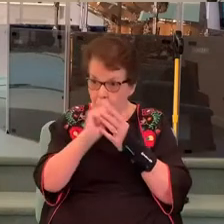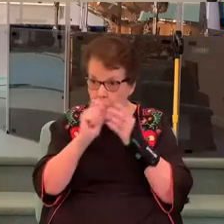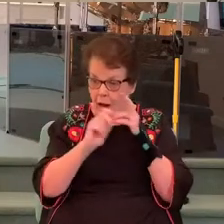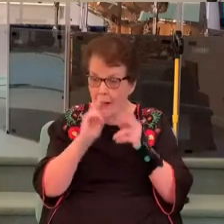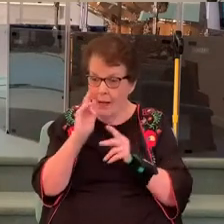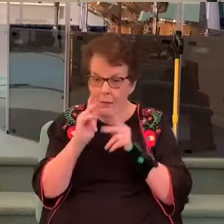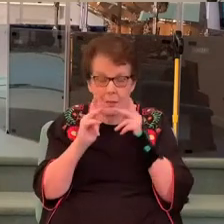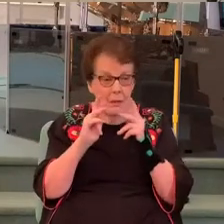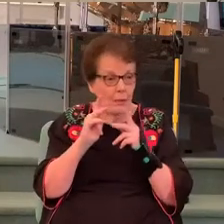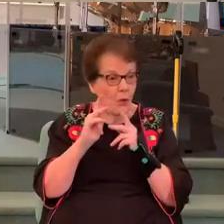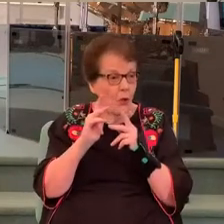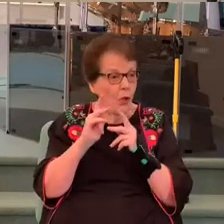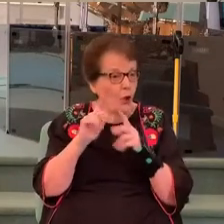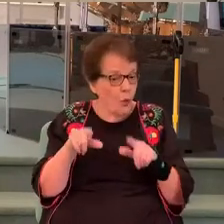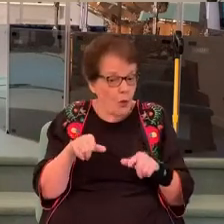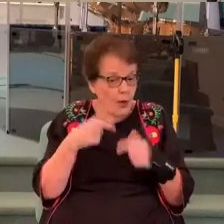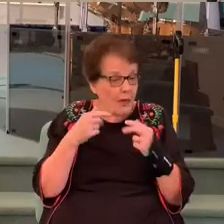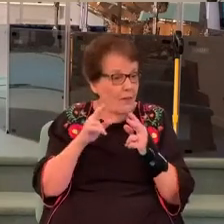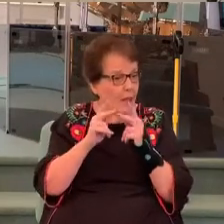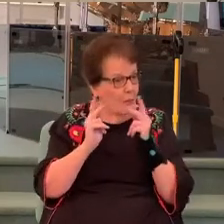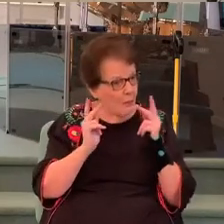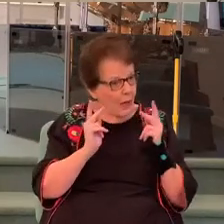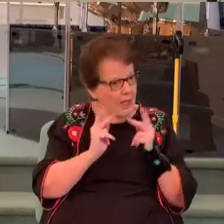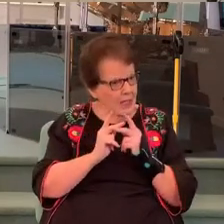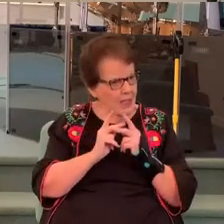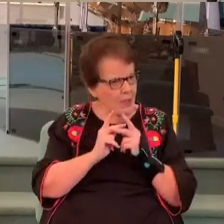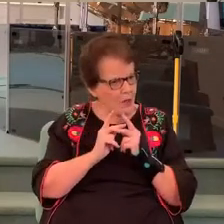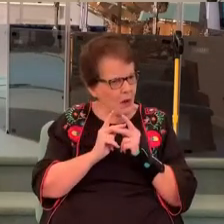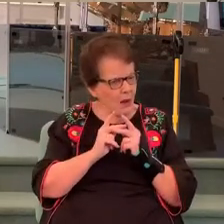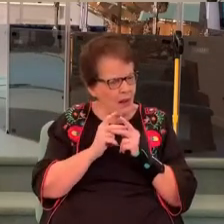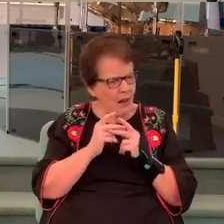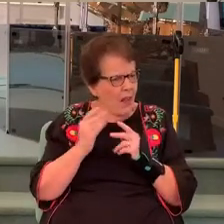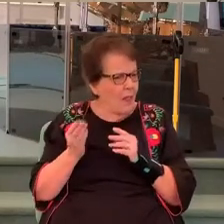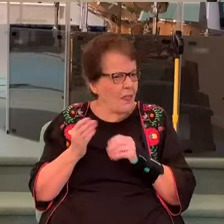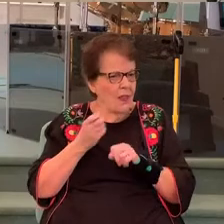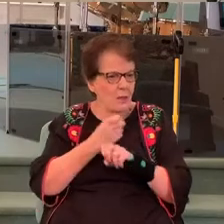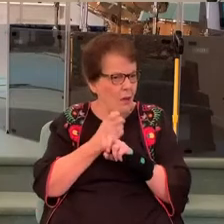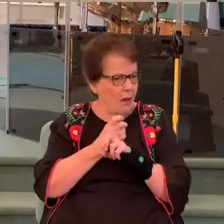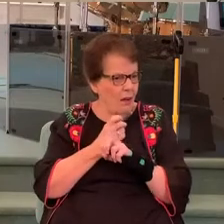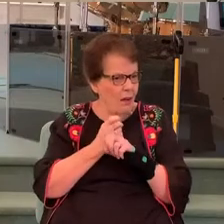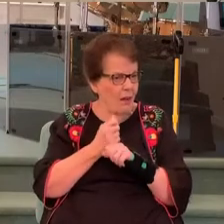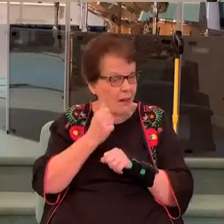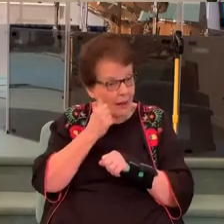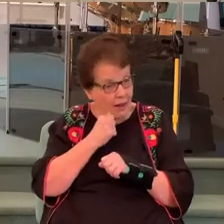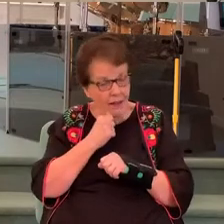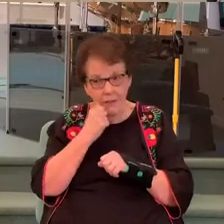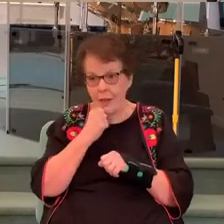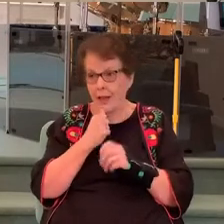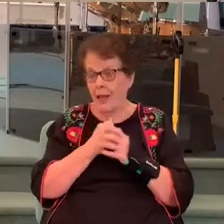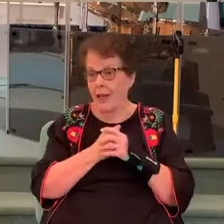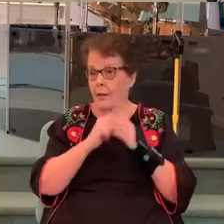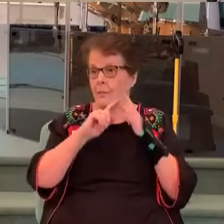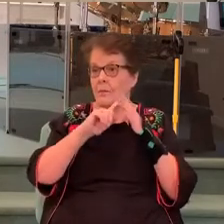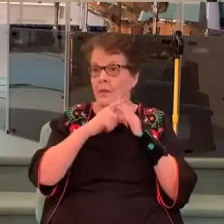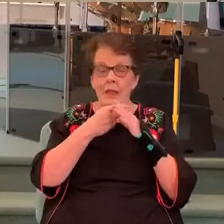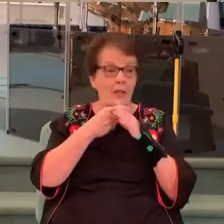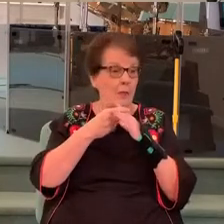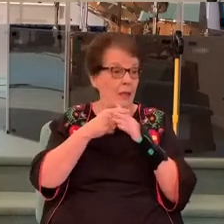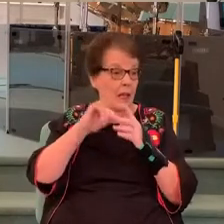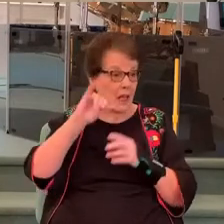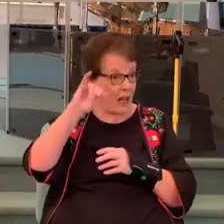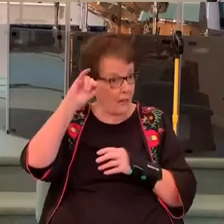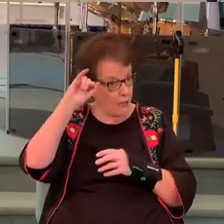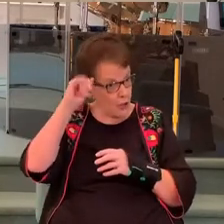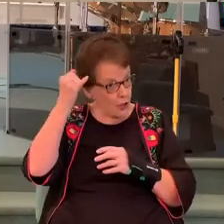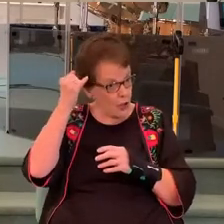difficulty was breathing against them every single day. The beginning of the book of James, the beginning of his letter, he